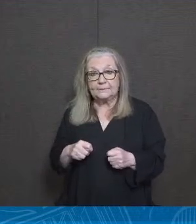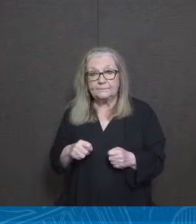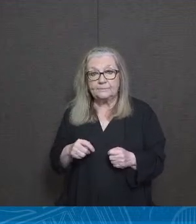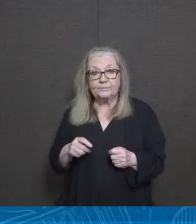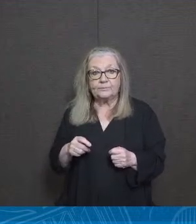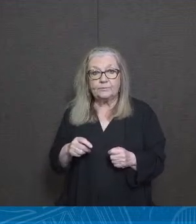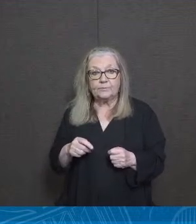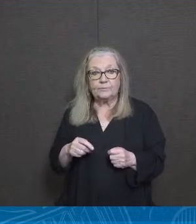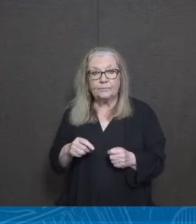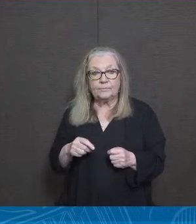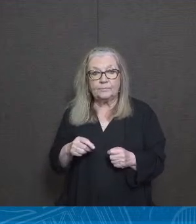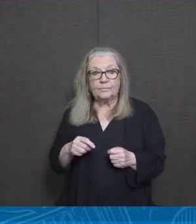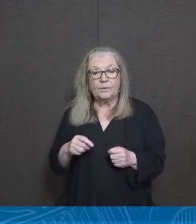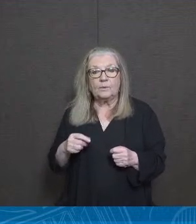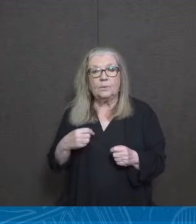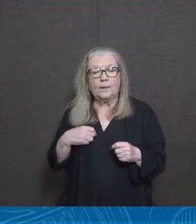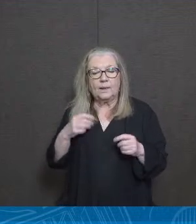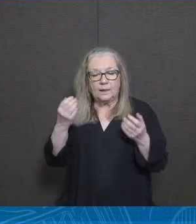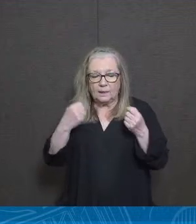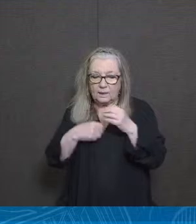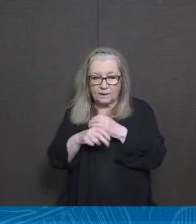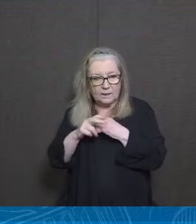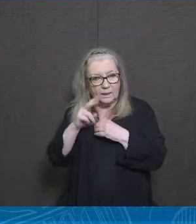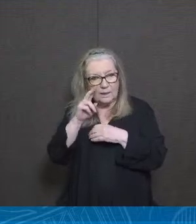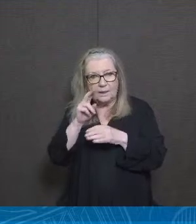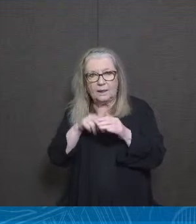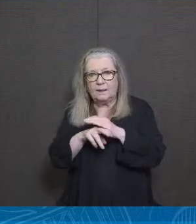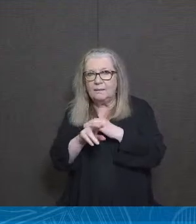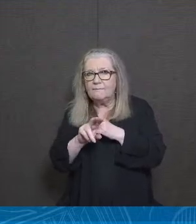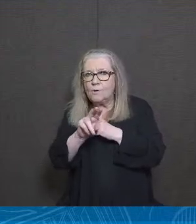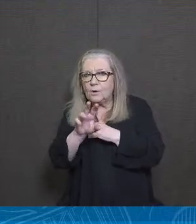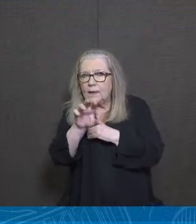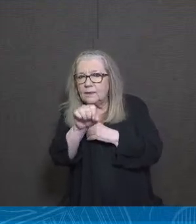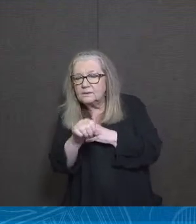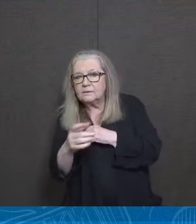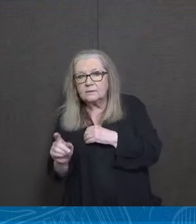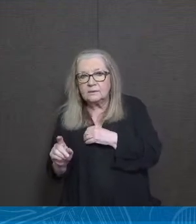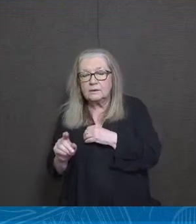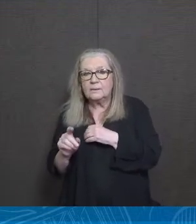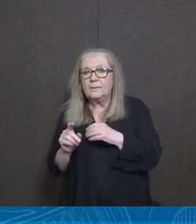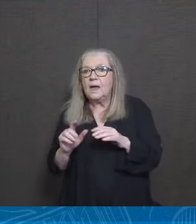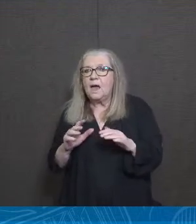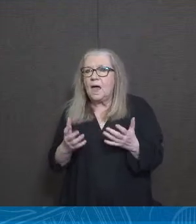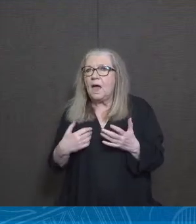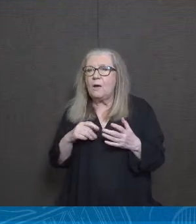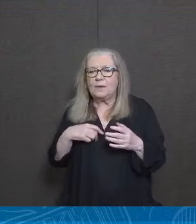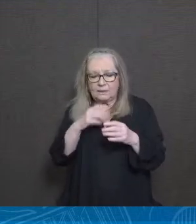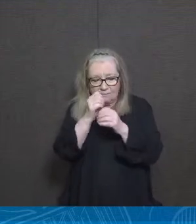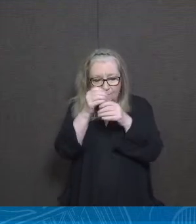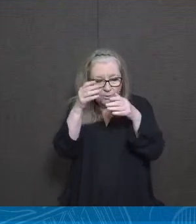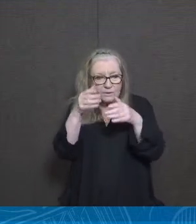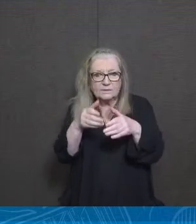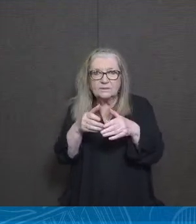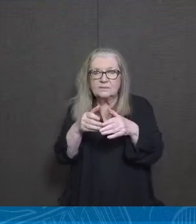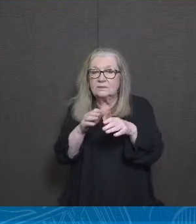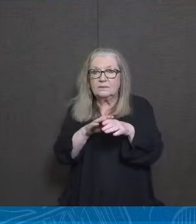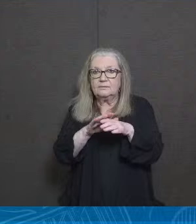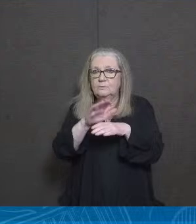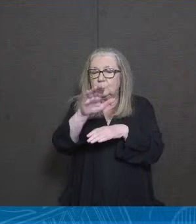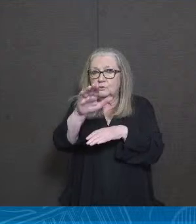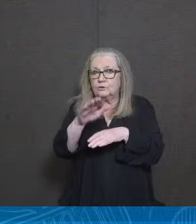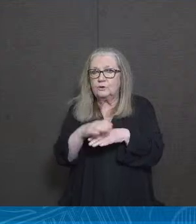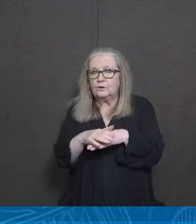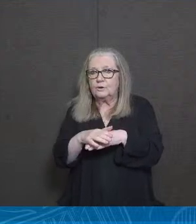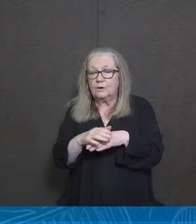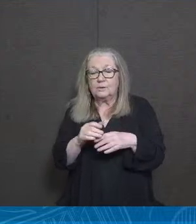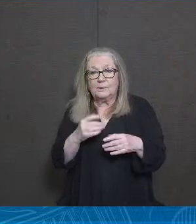we move towards forecasting, right, with hazards as much as possible. How can we also forecast vulnerability in the future? So it's not just